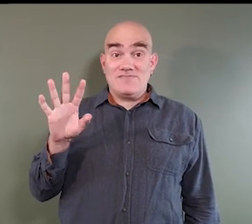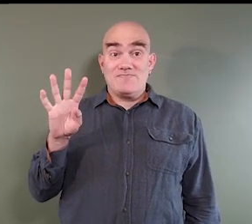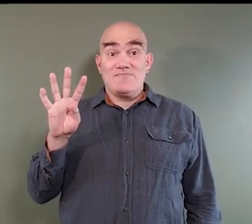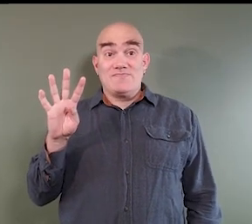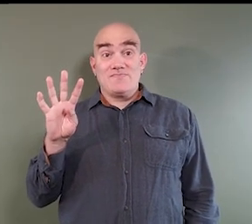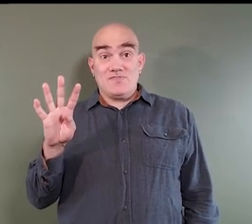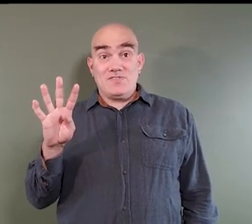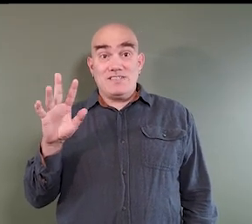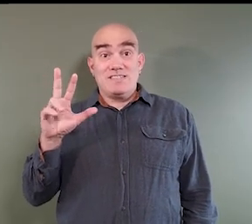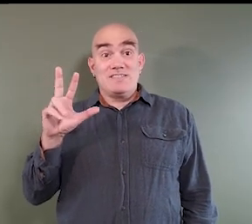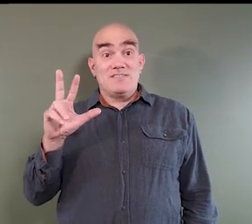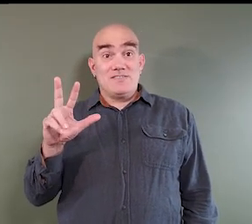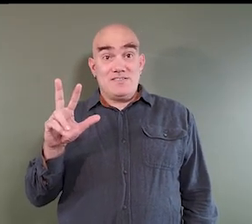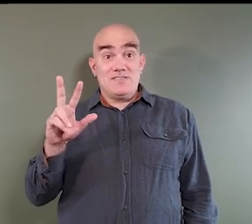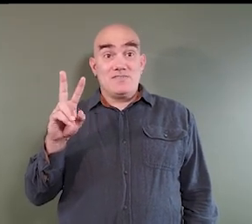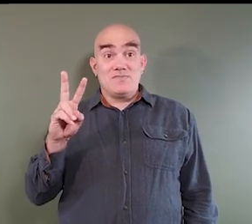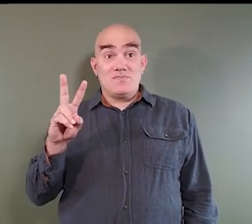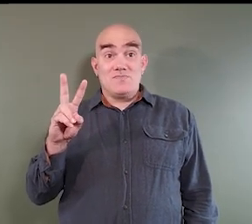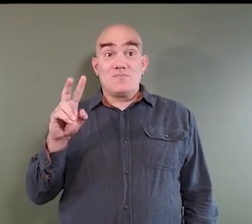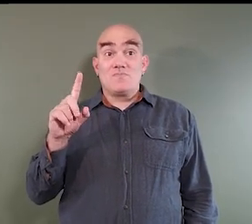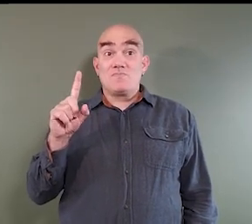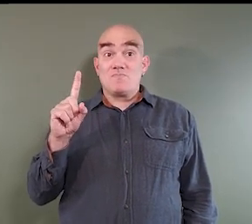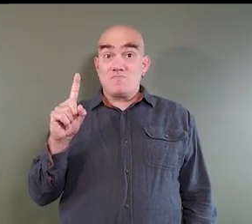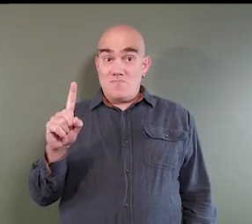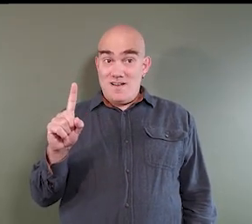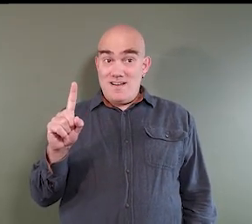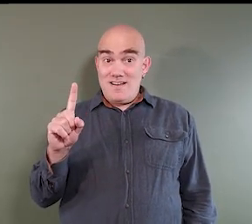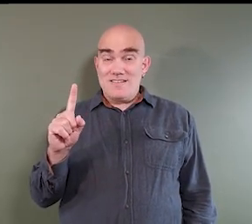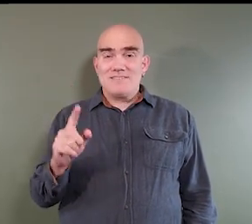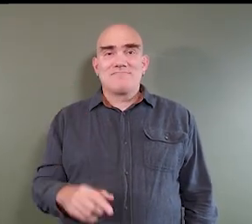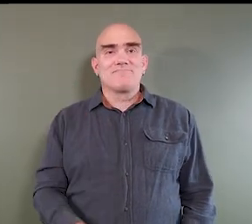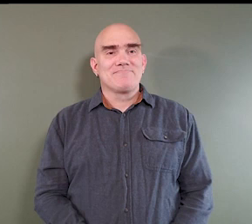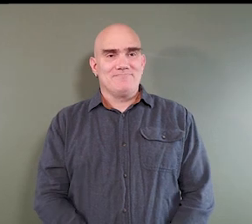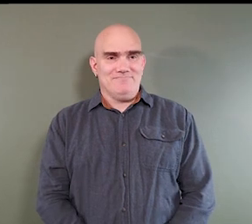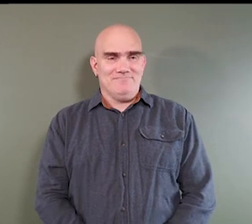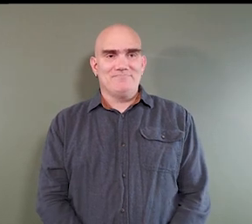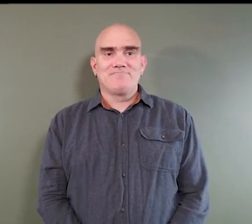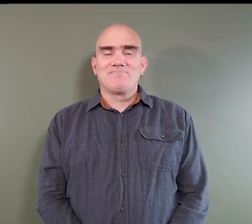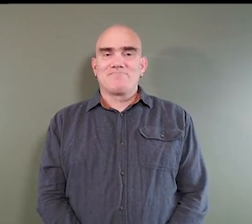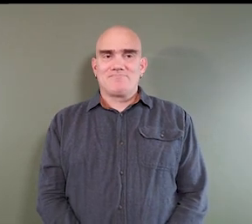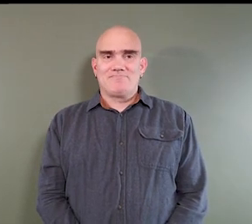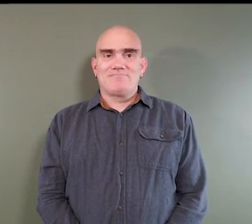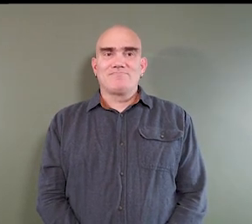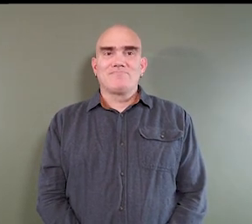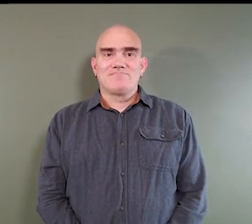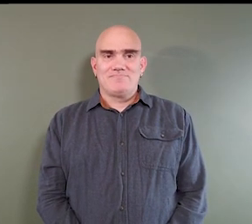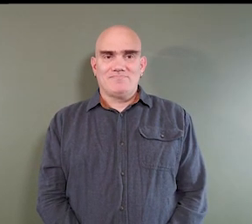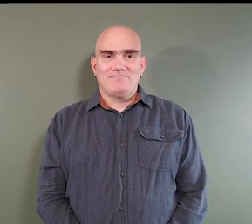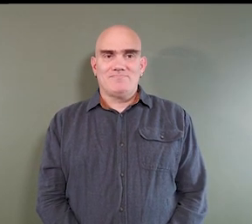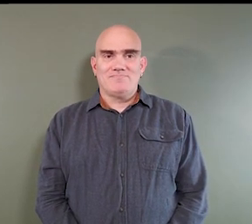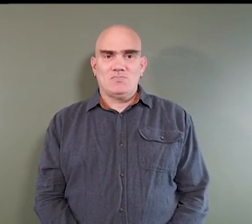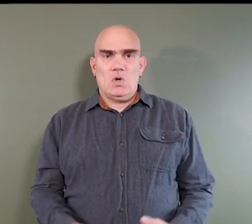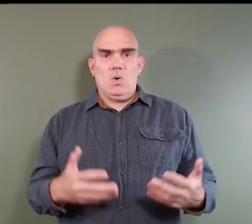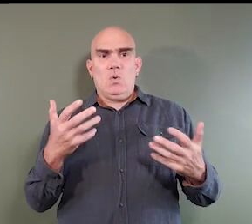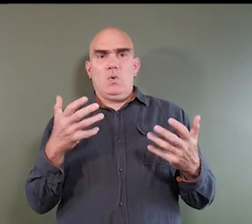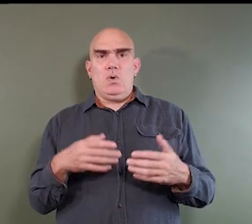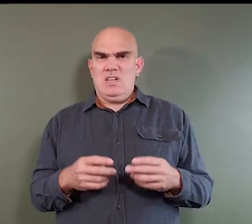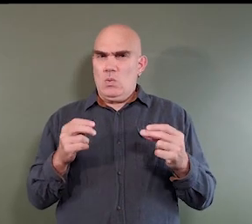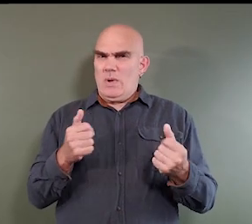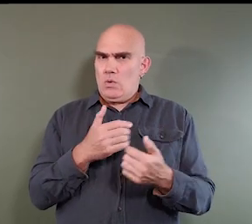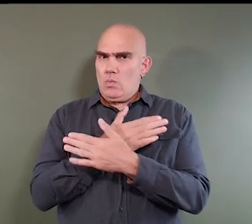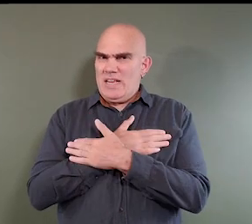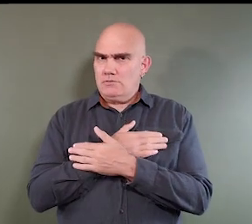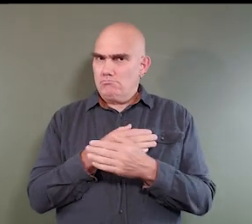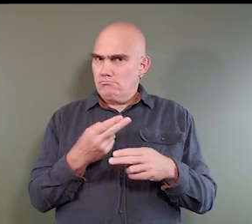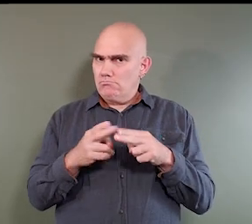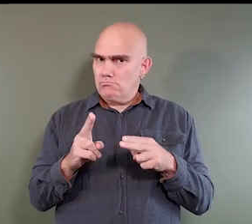4, 3, 2, and 1. Rest. Whew. This